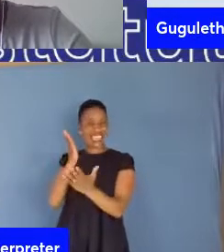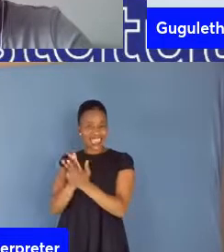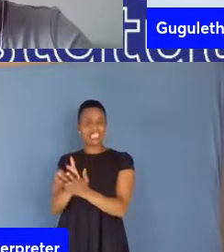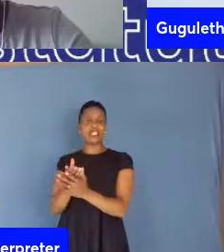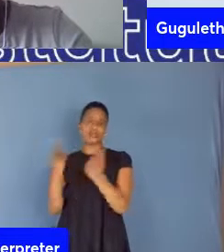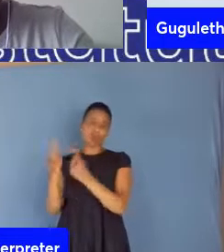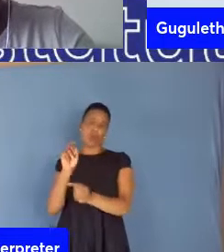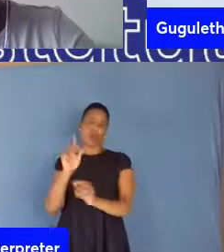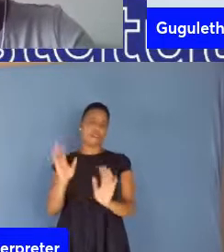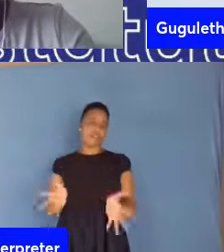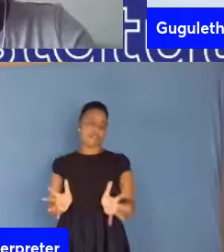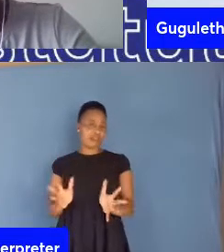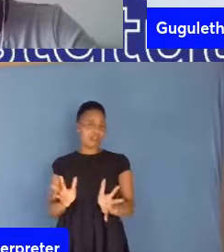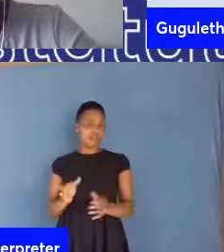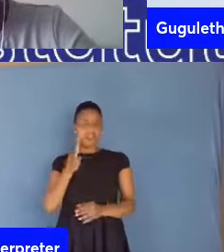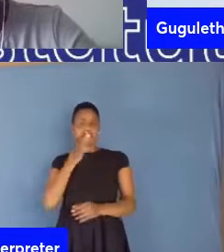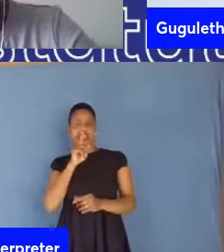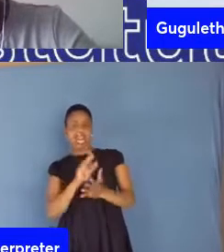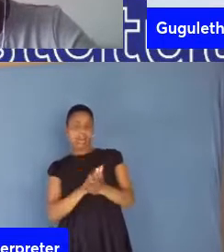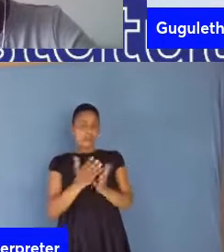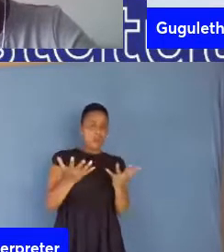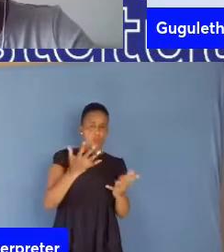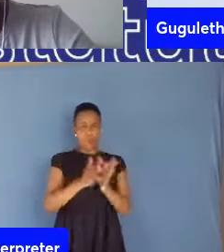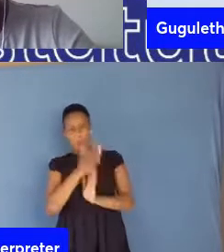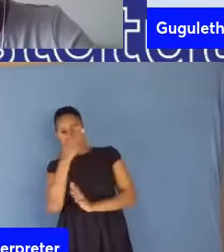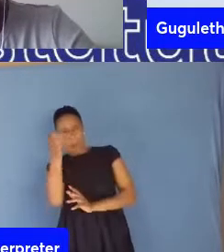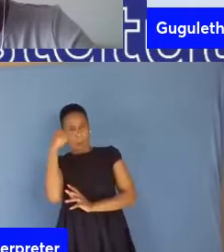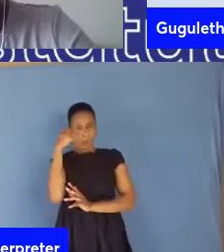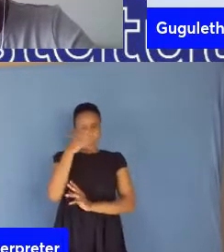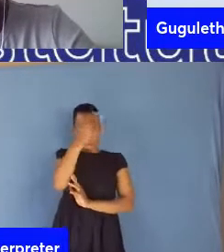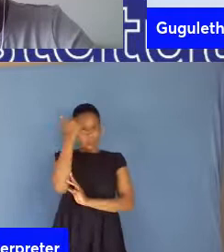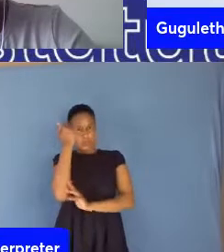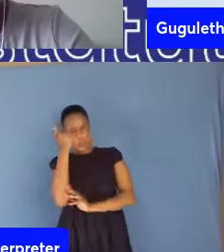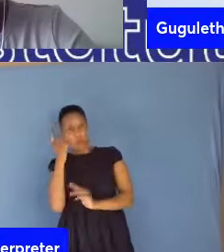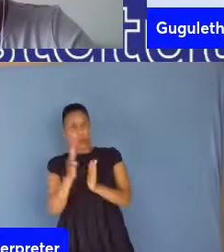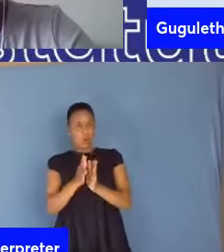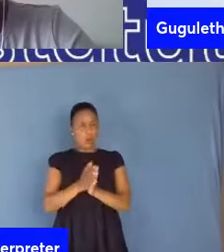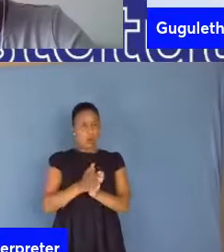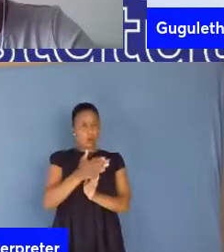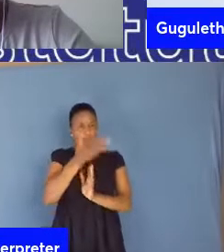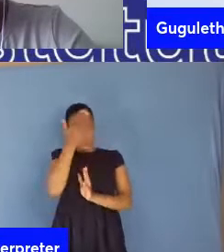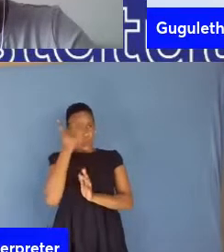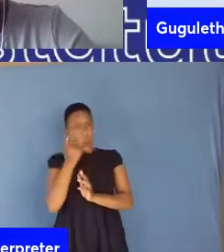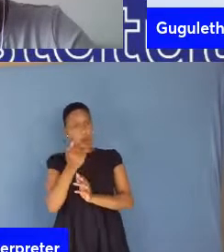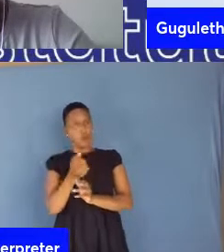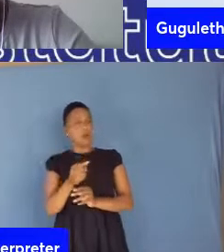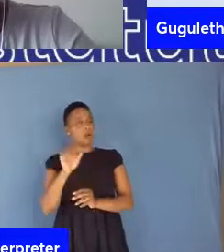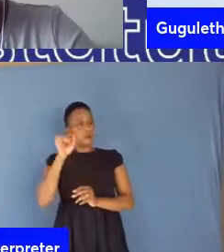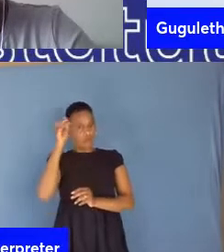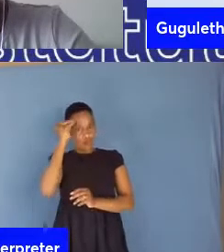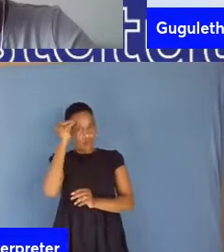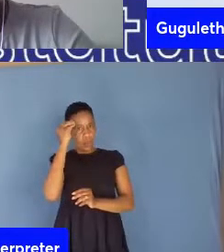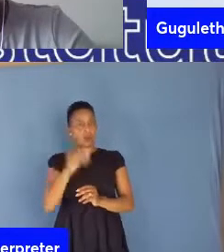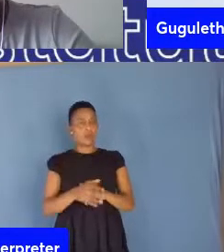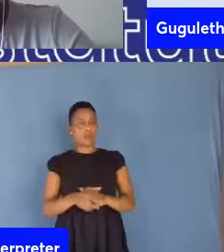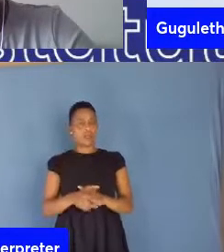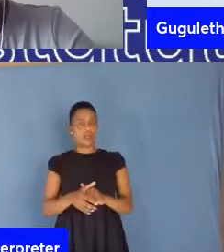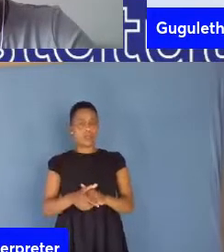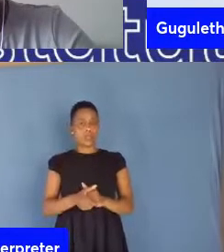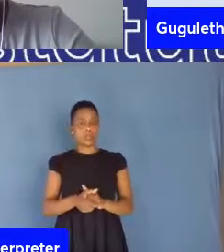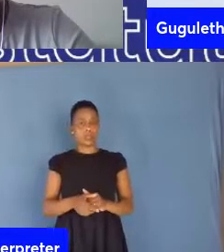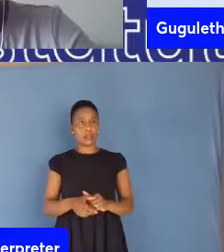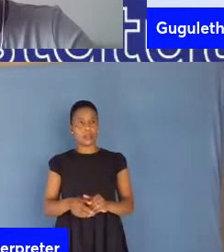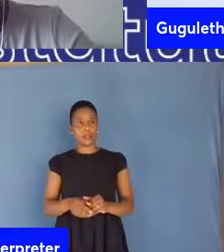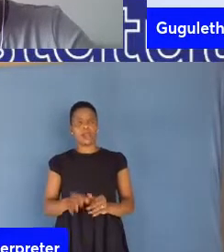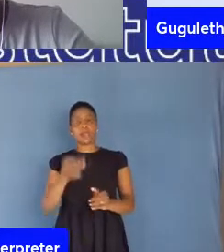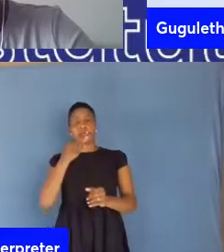I wouldn't say that no, they don't know. No, they actually know what they are doing. They are taking advantage of people who cannot challenge them. They are taking advantage